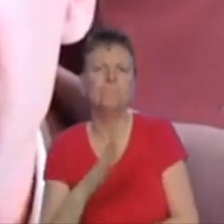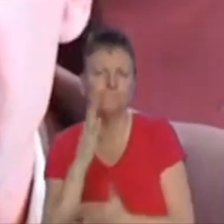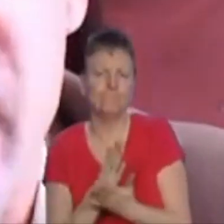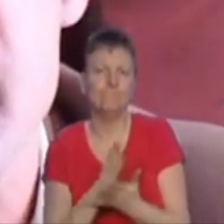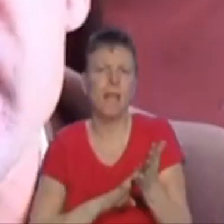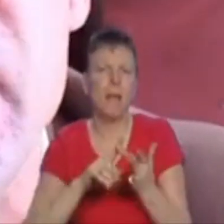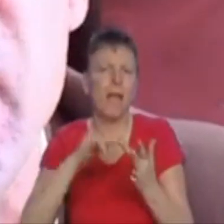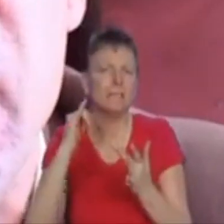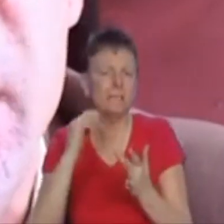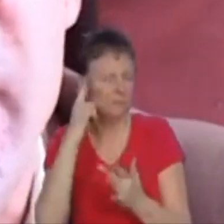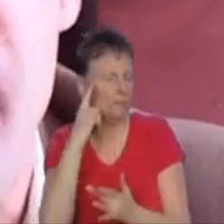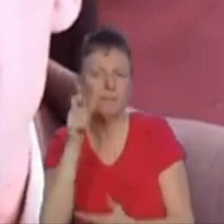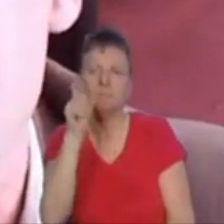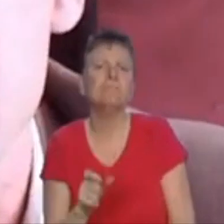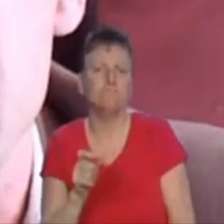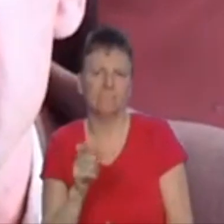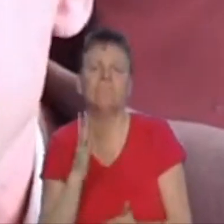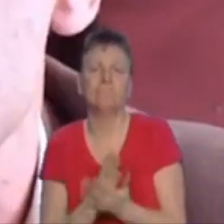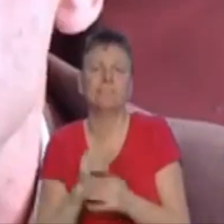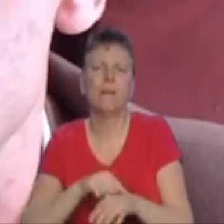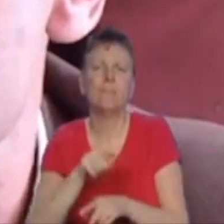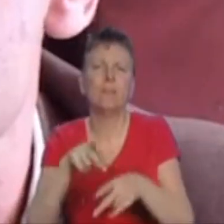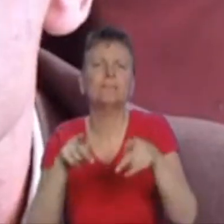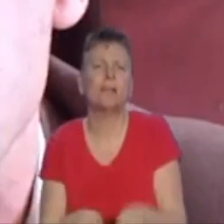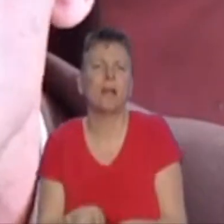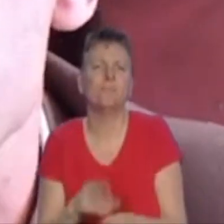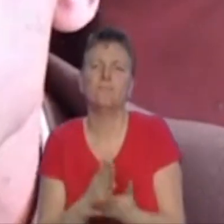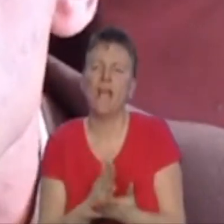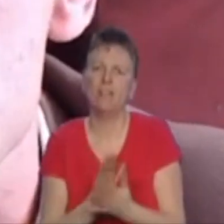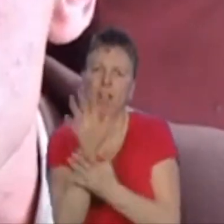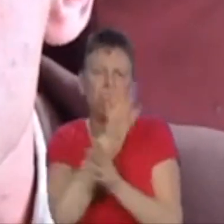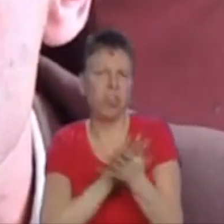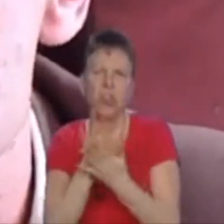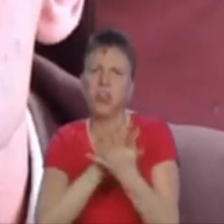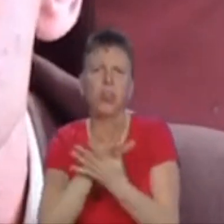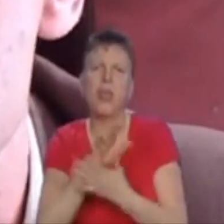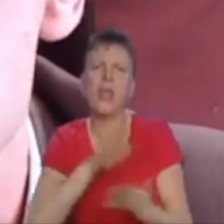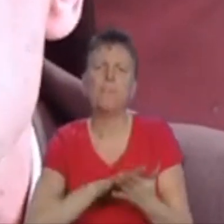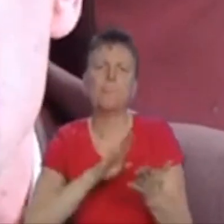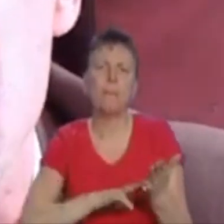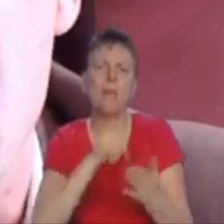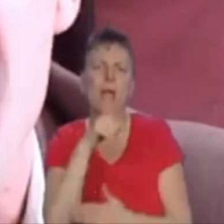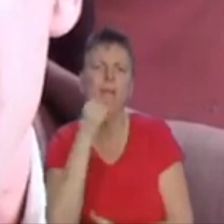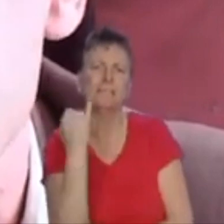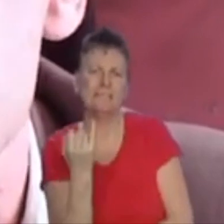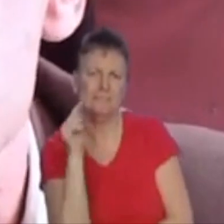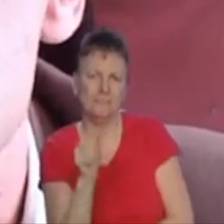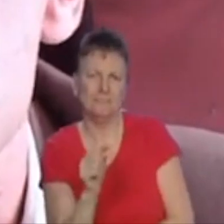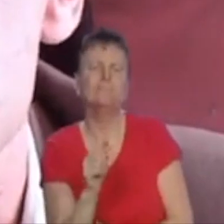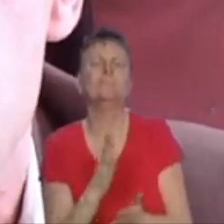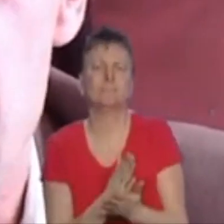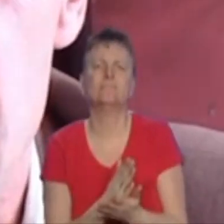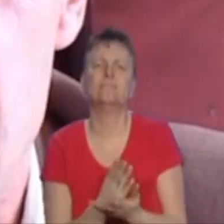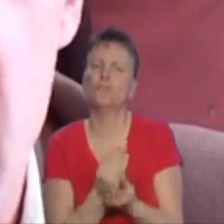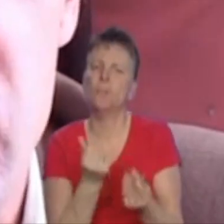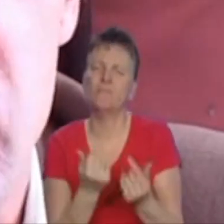substantial file in MI6, and that file contains almost certainly some very important information about the events leading